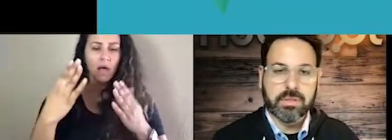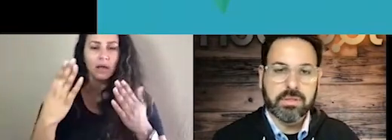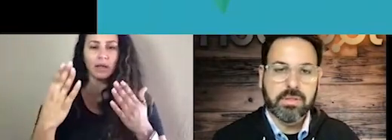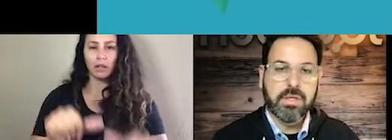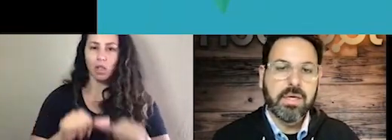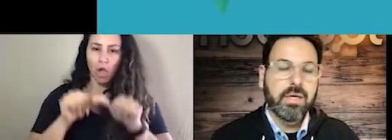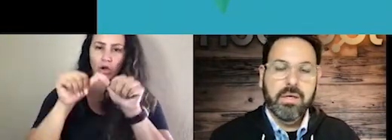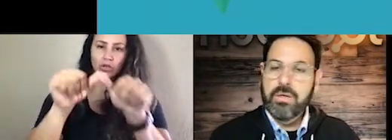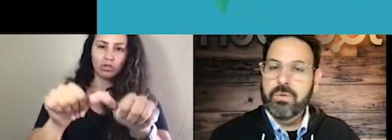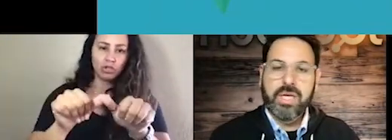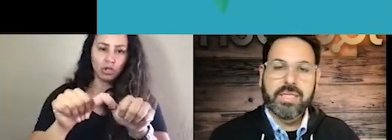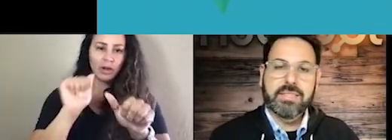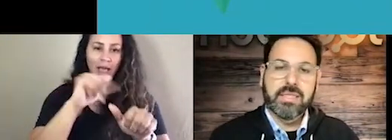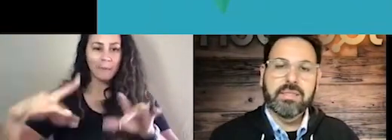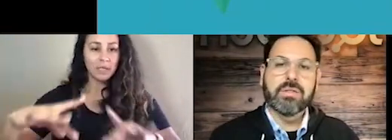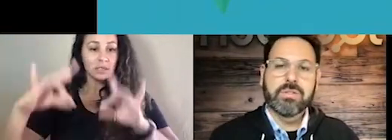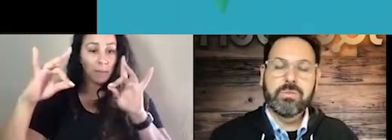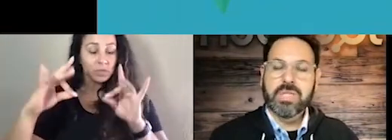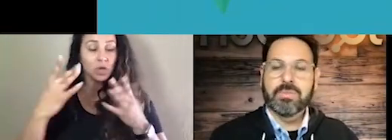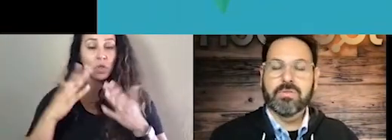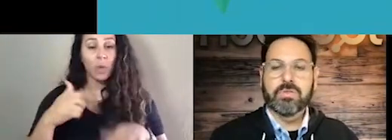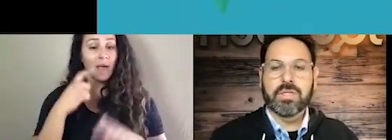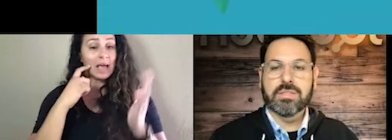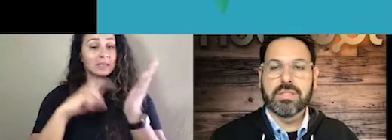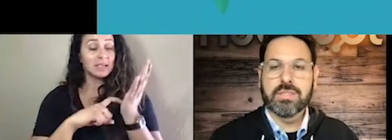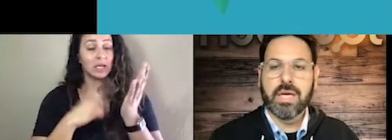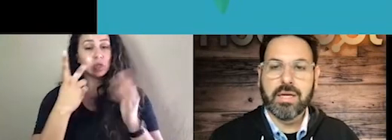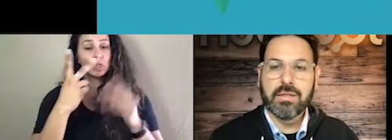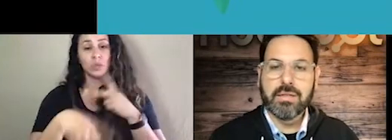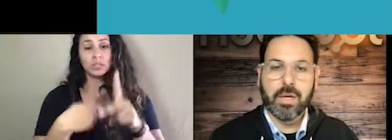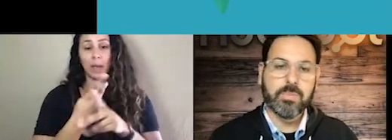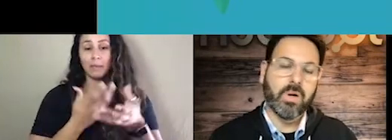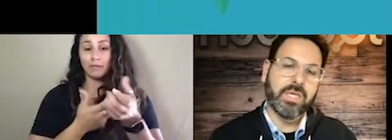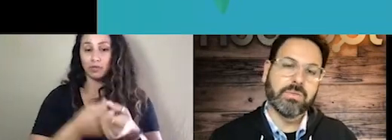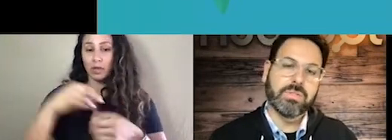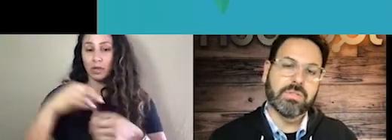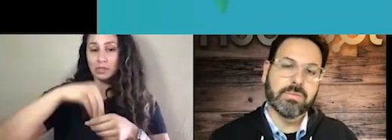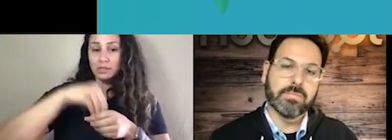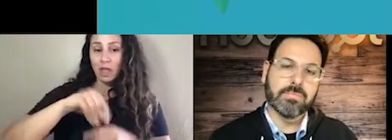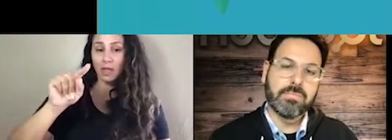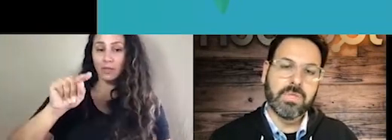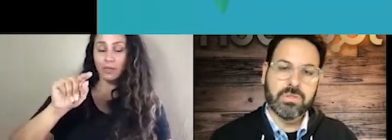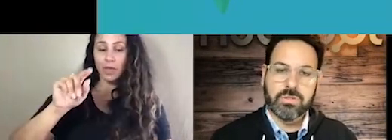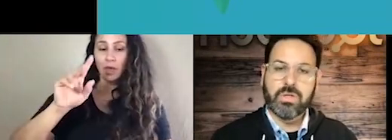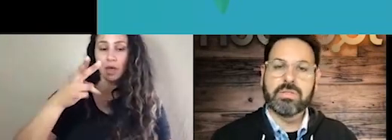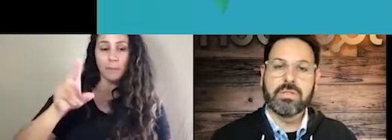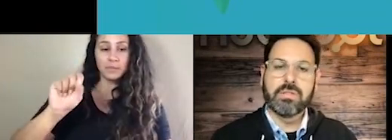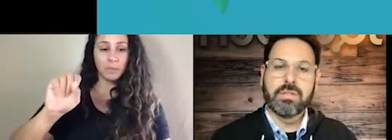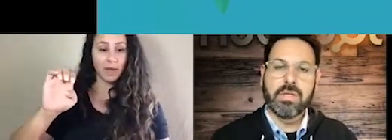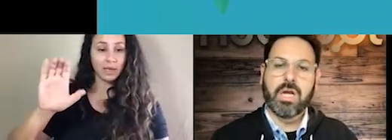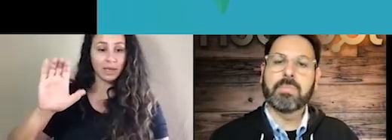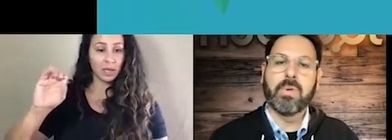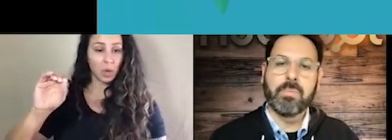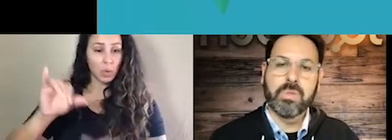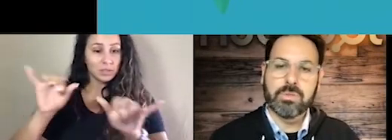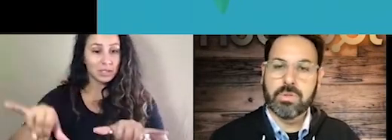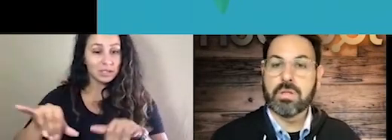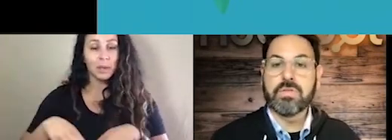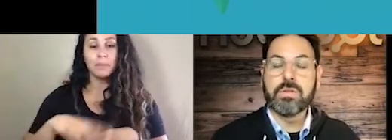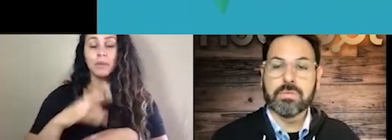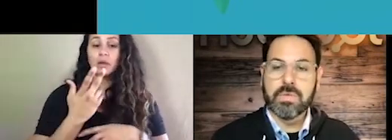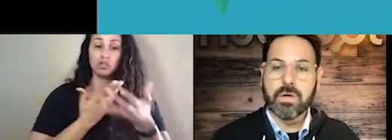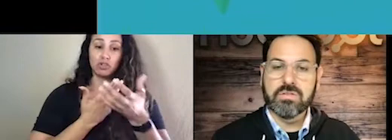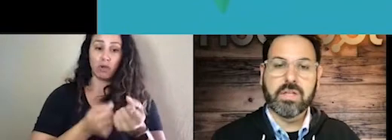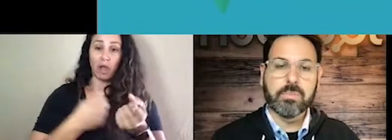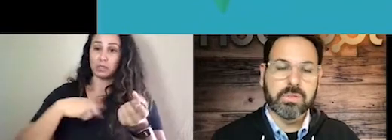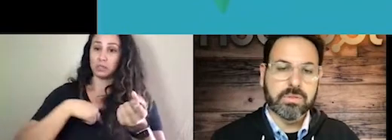adoption. The way I see it, there are two types of trust inside the HubSpot ecosystem. There's the trust that HubSpot builds with all of